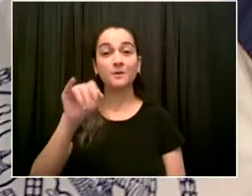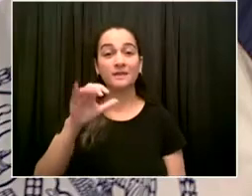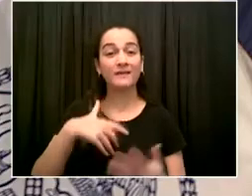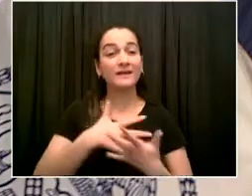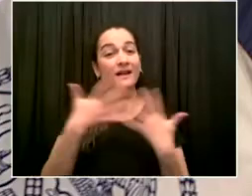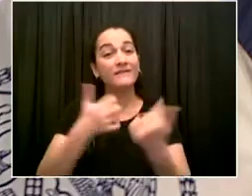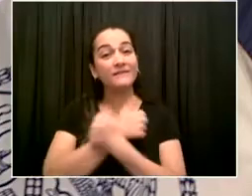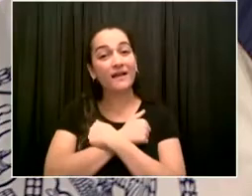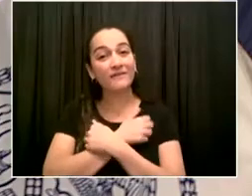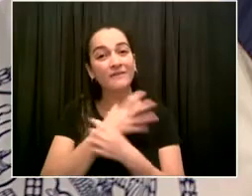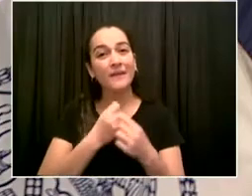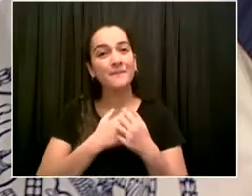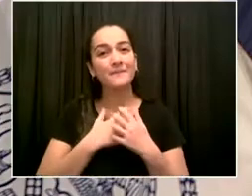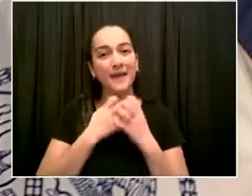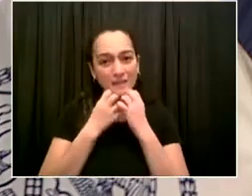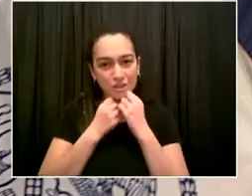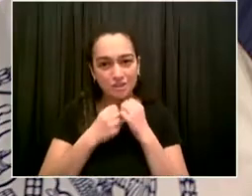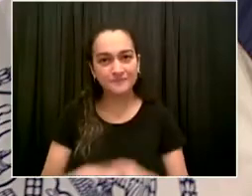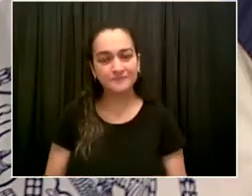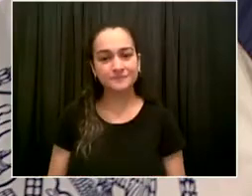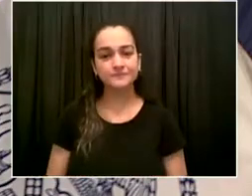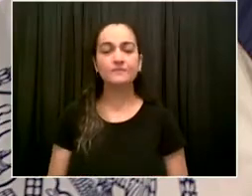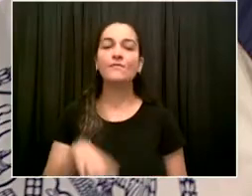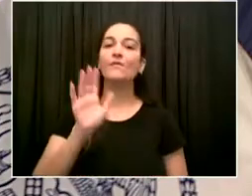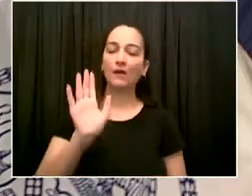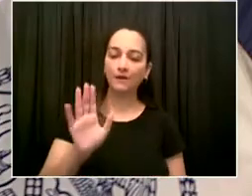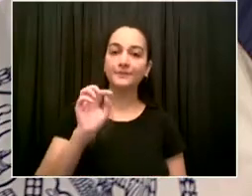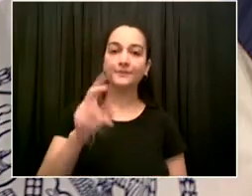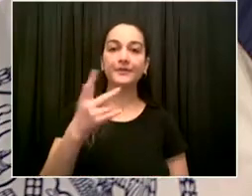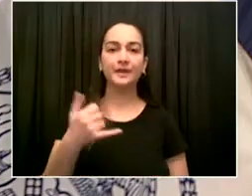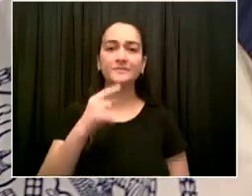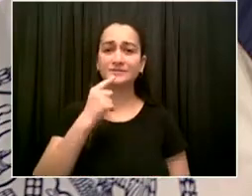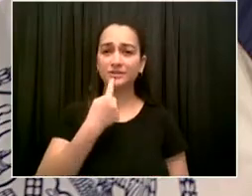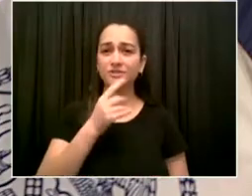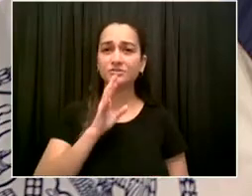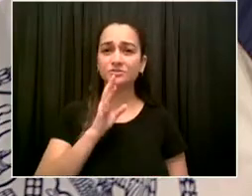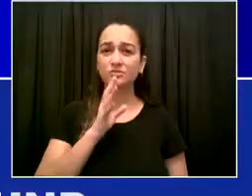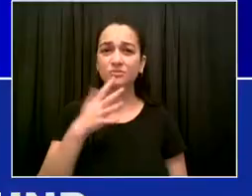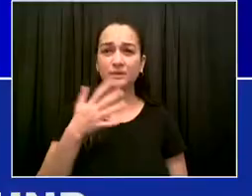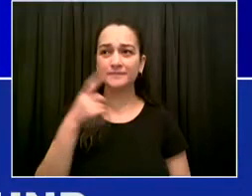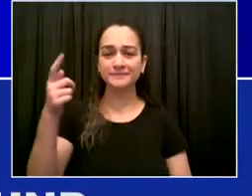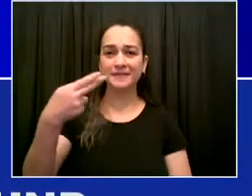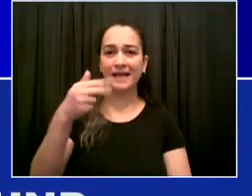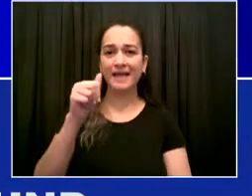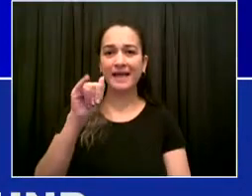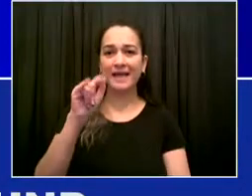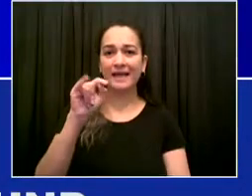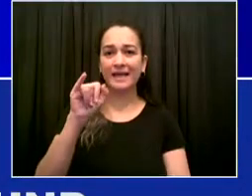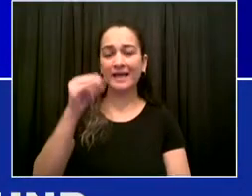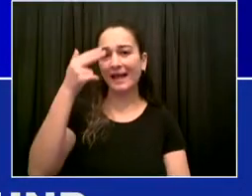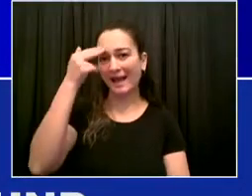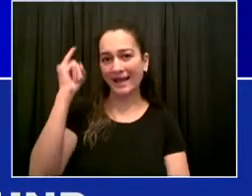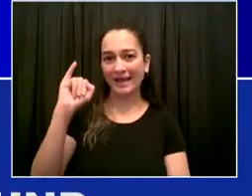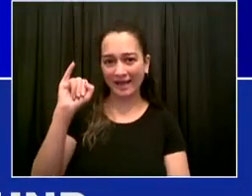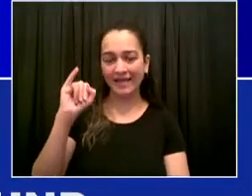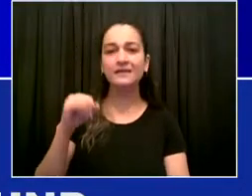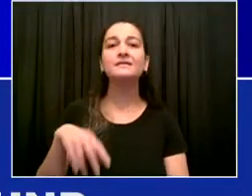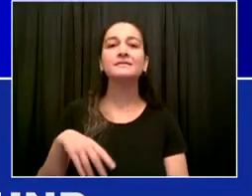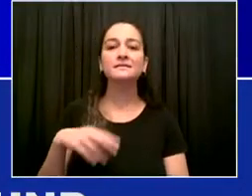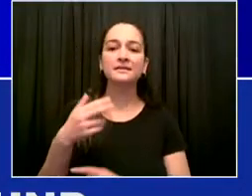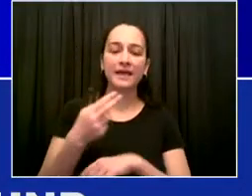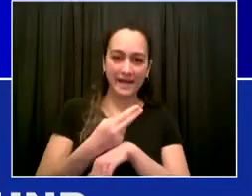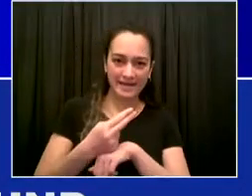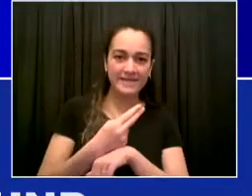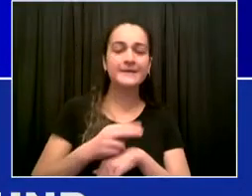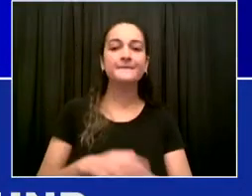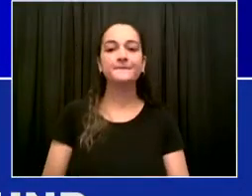so much. There's an outpouring of love we're seeing these last few days, an outpouring of support. New Yorkers who want to help,